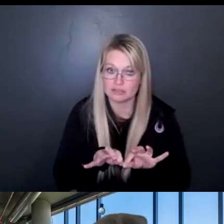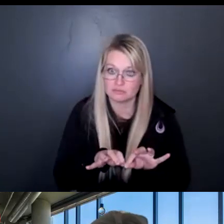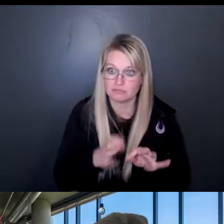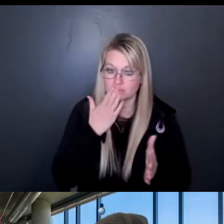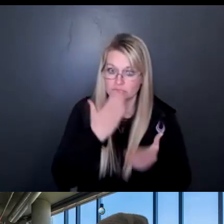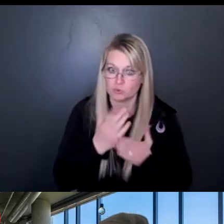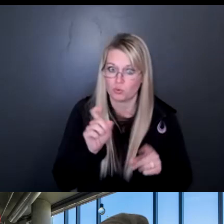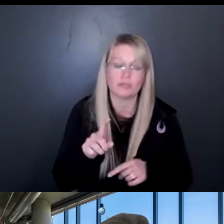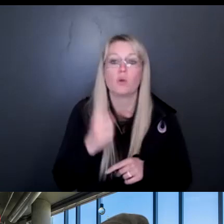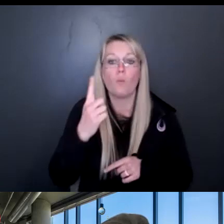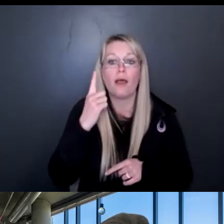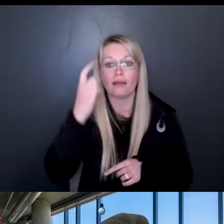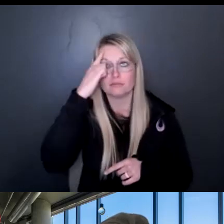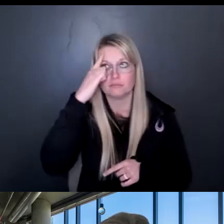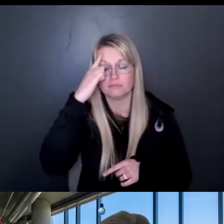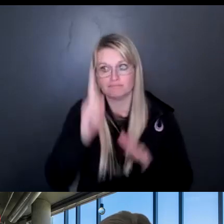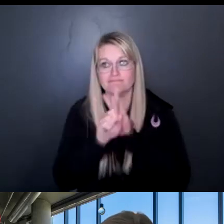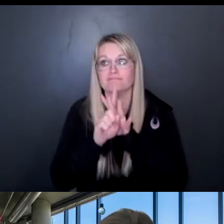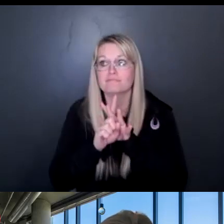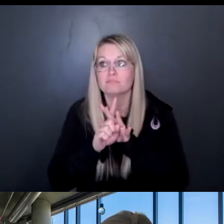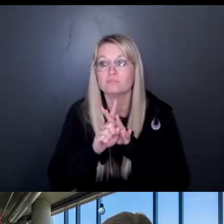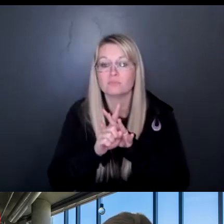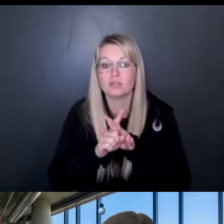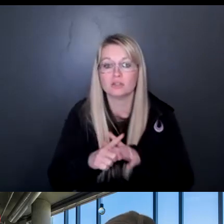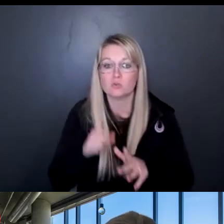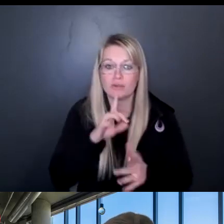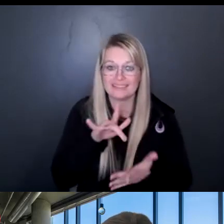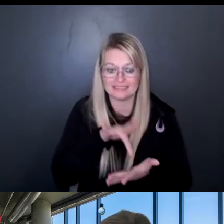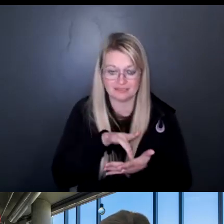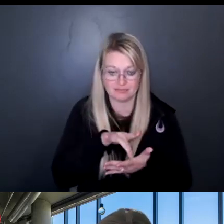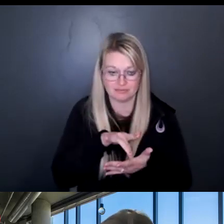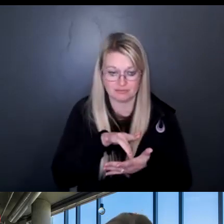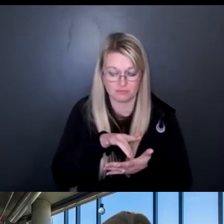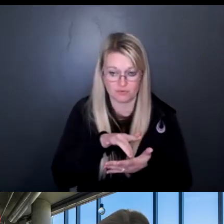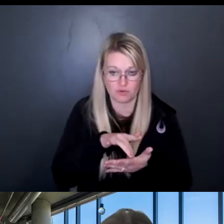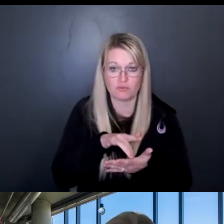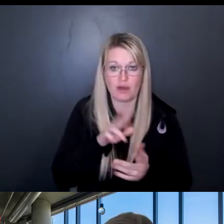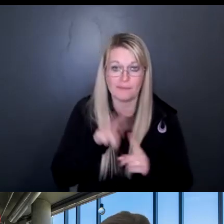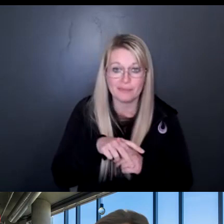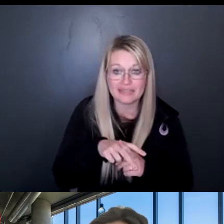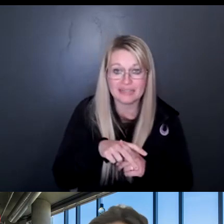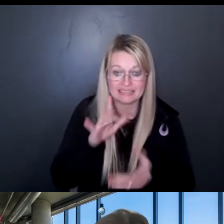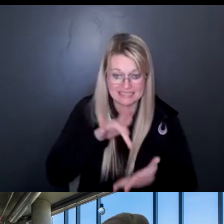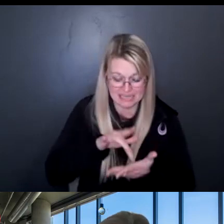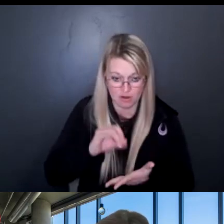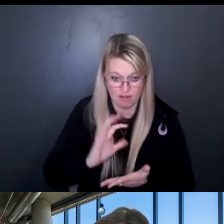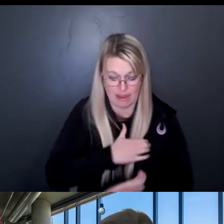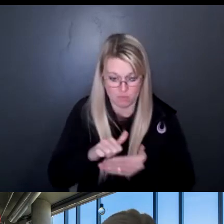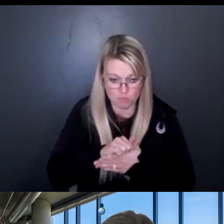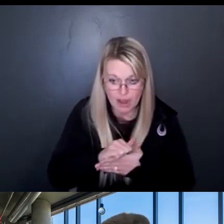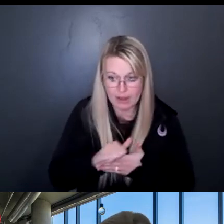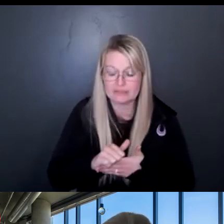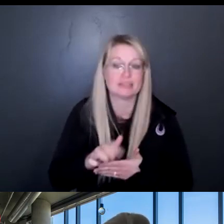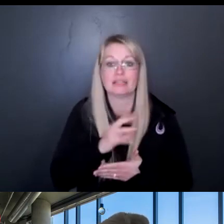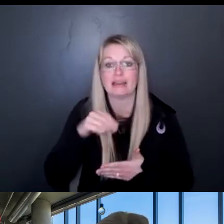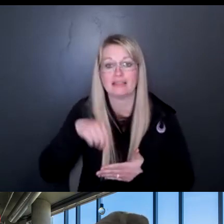question. One idea that comes up to my mind is to really center self-advocates and family advocates at the center of our practice and in this